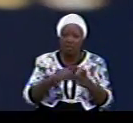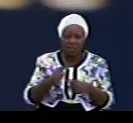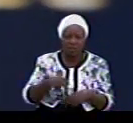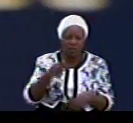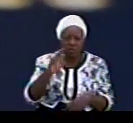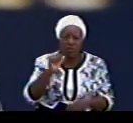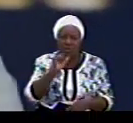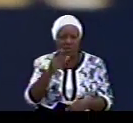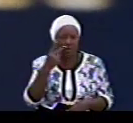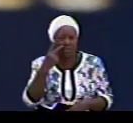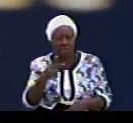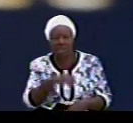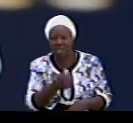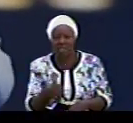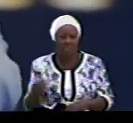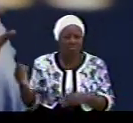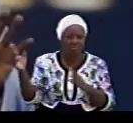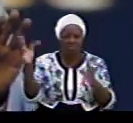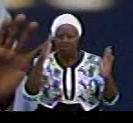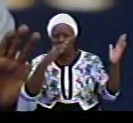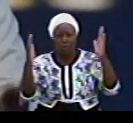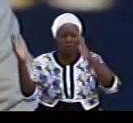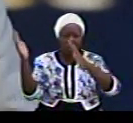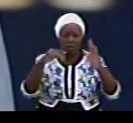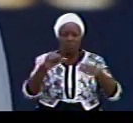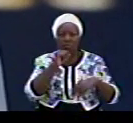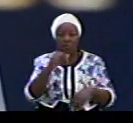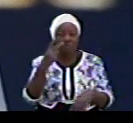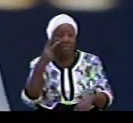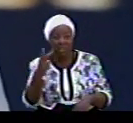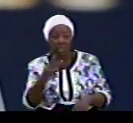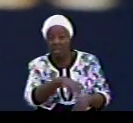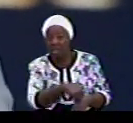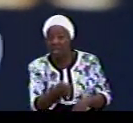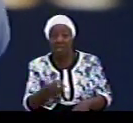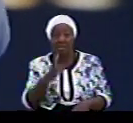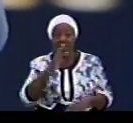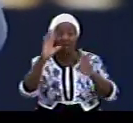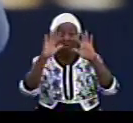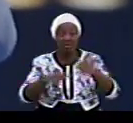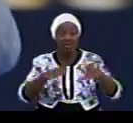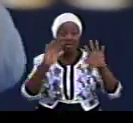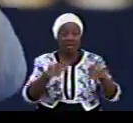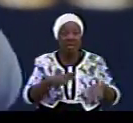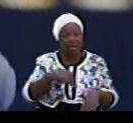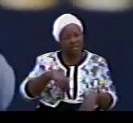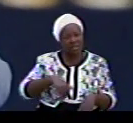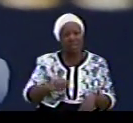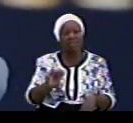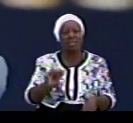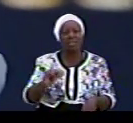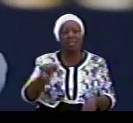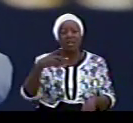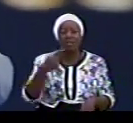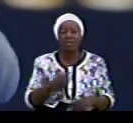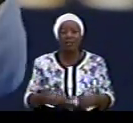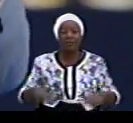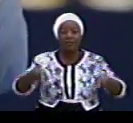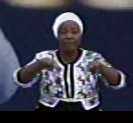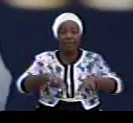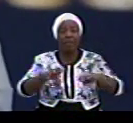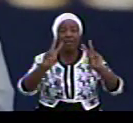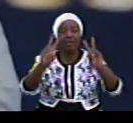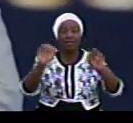any wind. You will not see any rain. And yet, the valley shall be